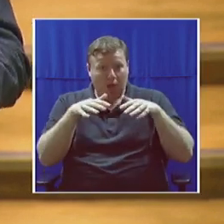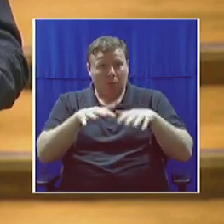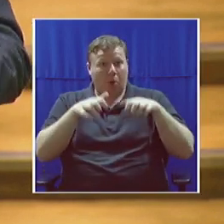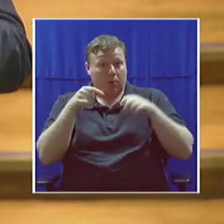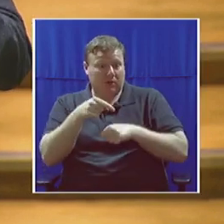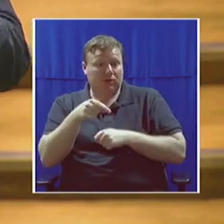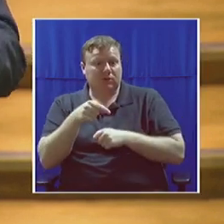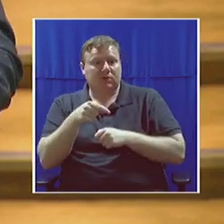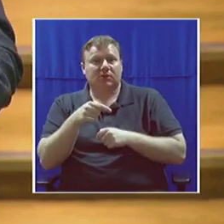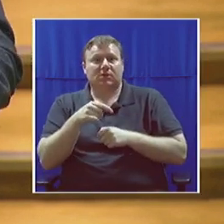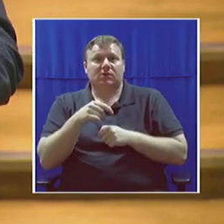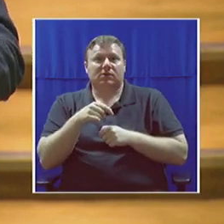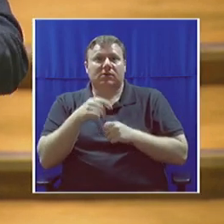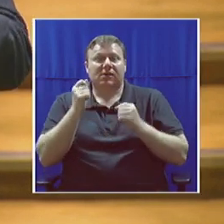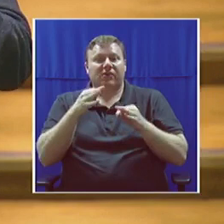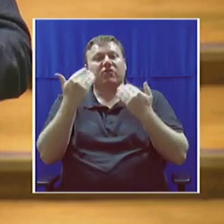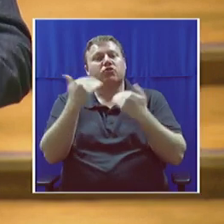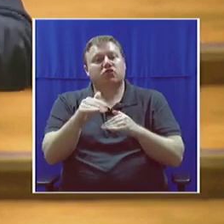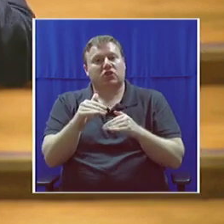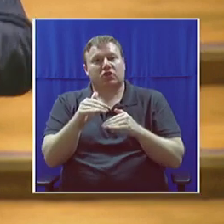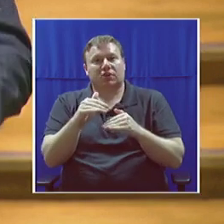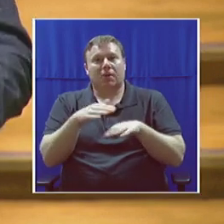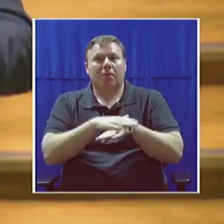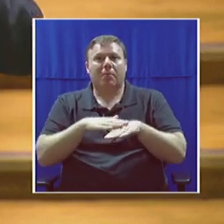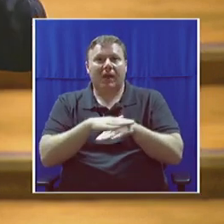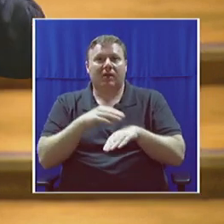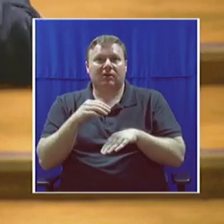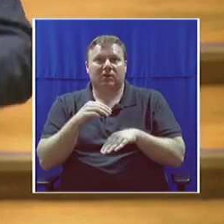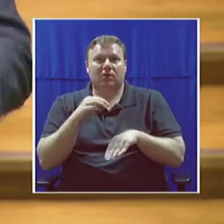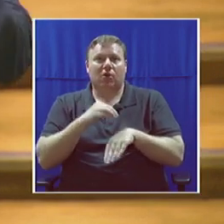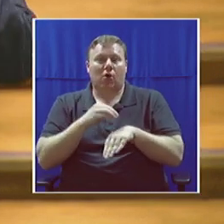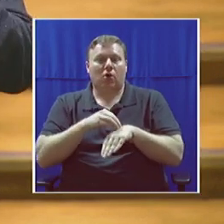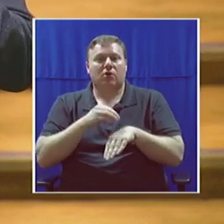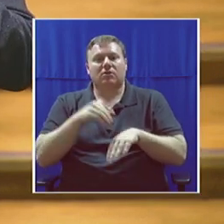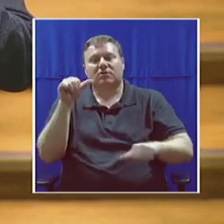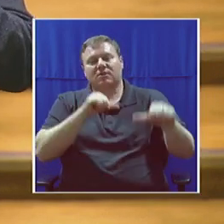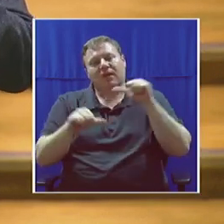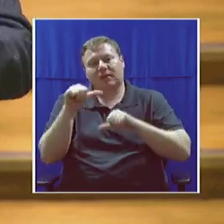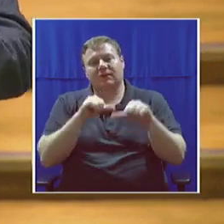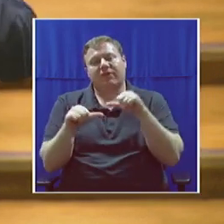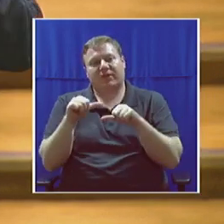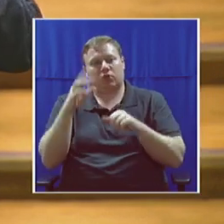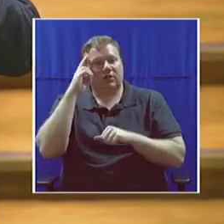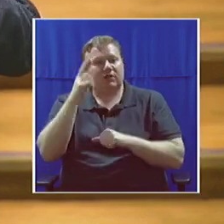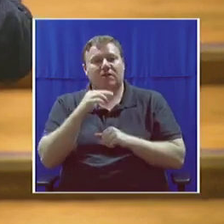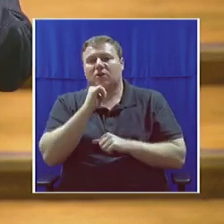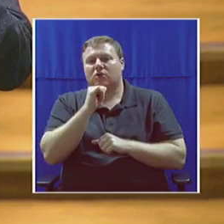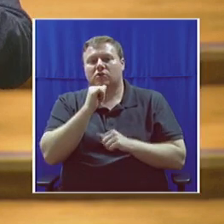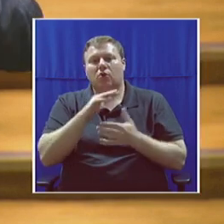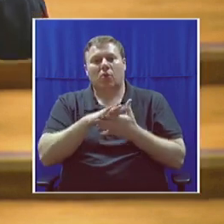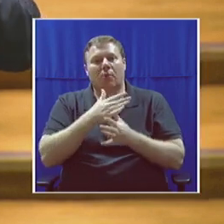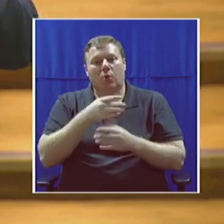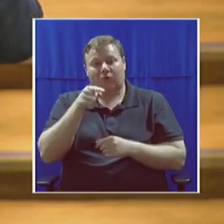ban on fishing or any restriction it'll be based purely on scientific reasons and not on these